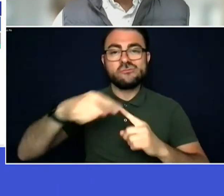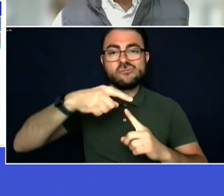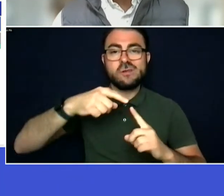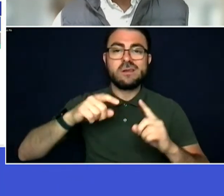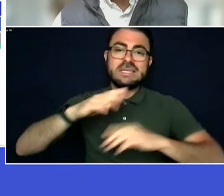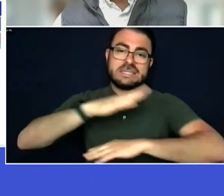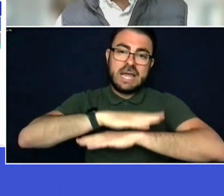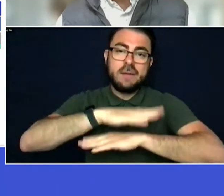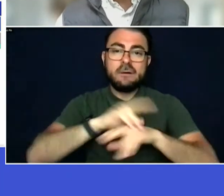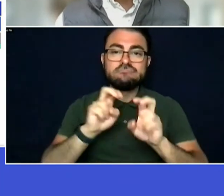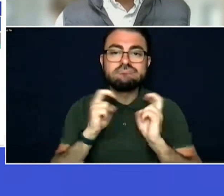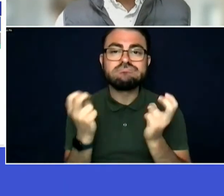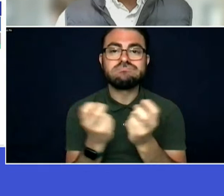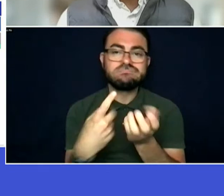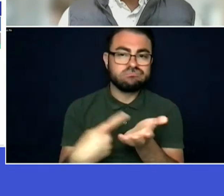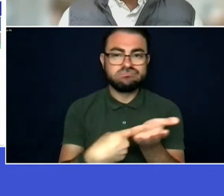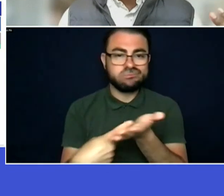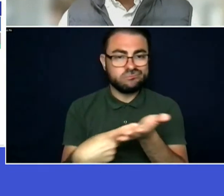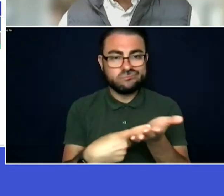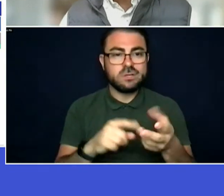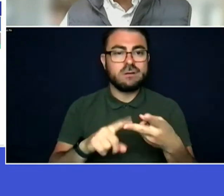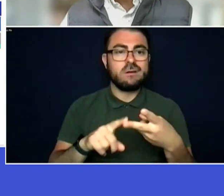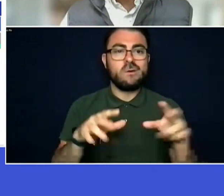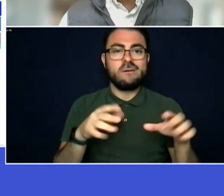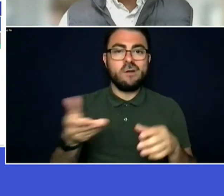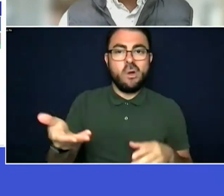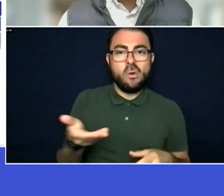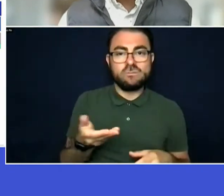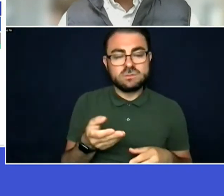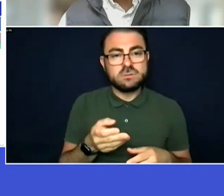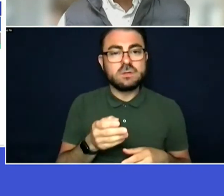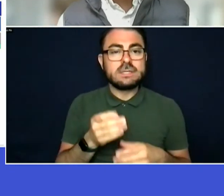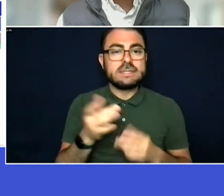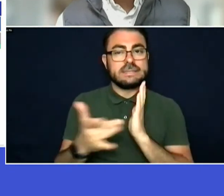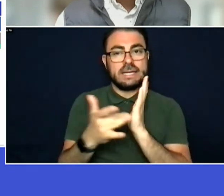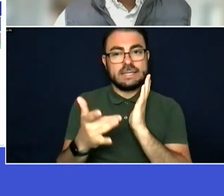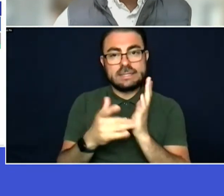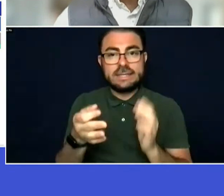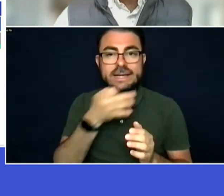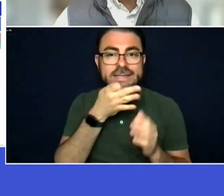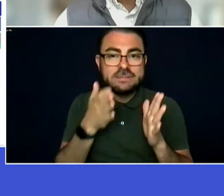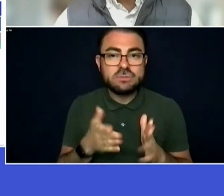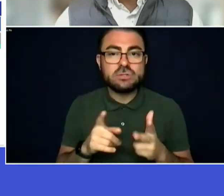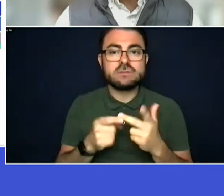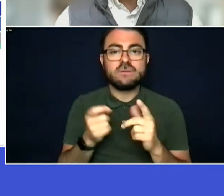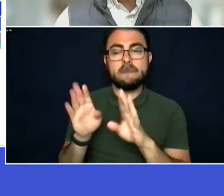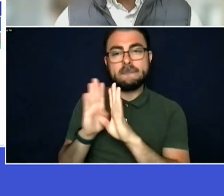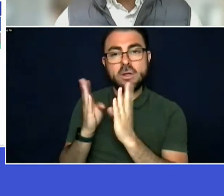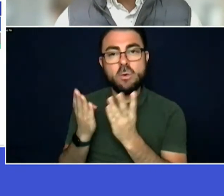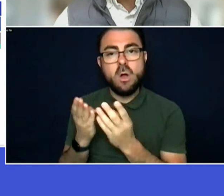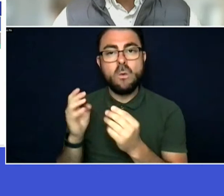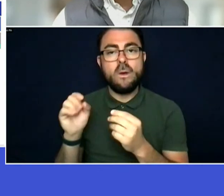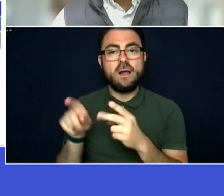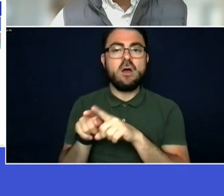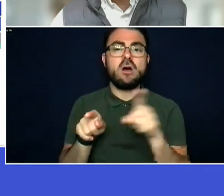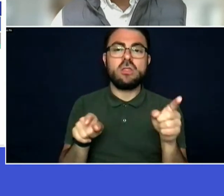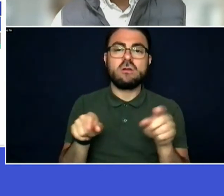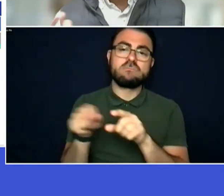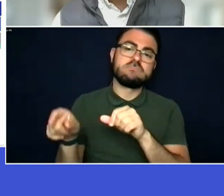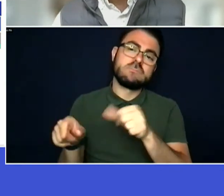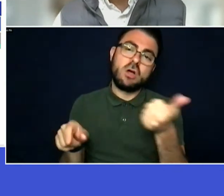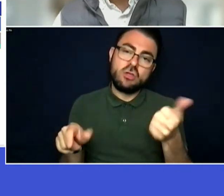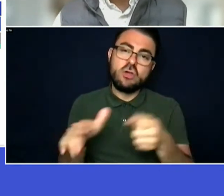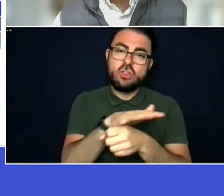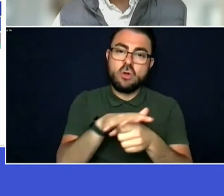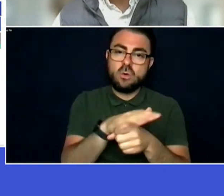experts. We've hosted technical experts from our Bureau partners, as well as other local government entities.